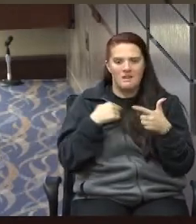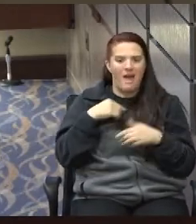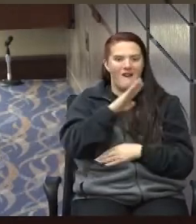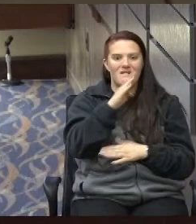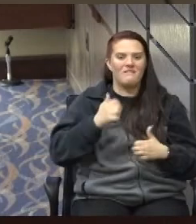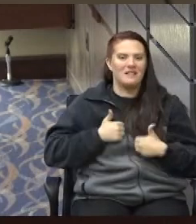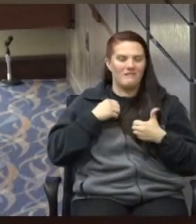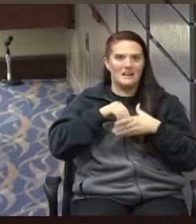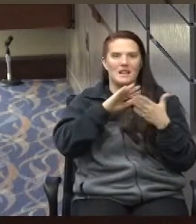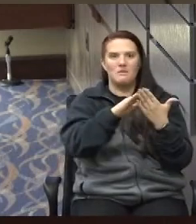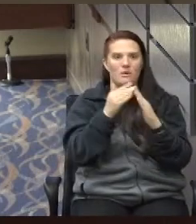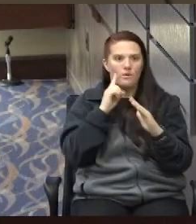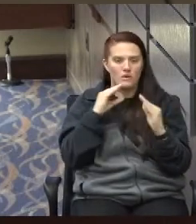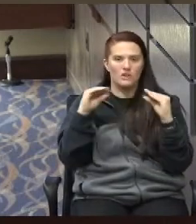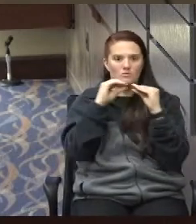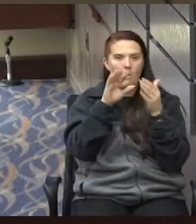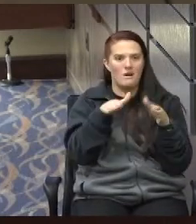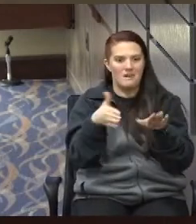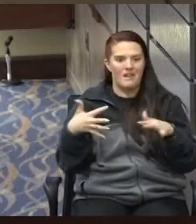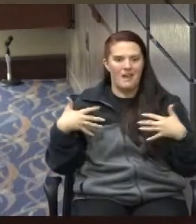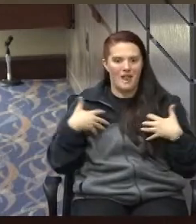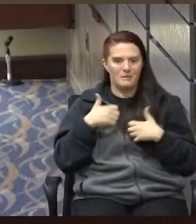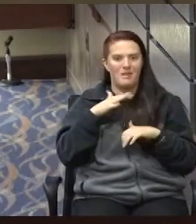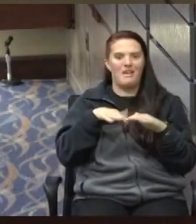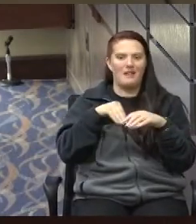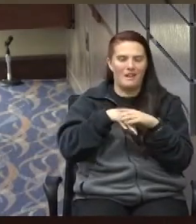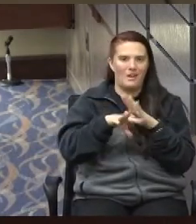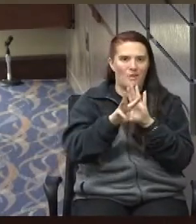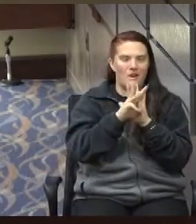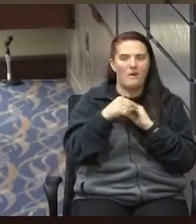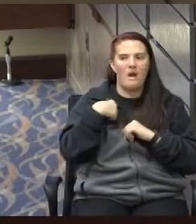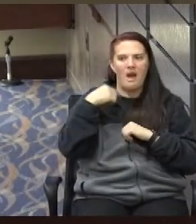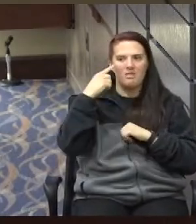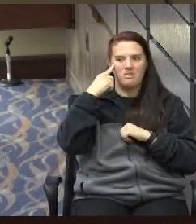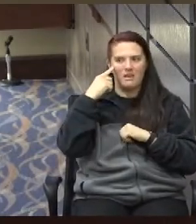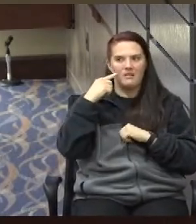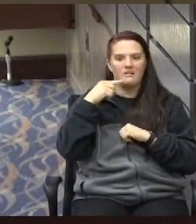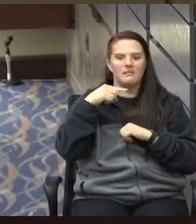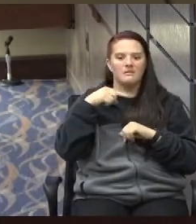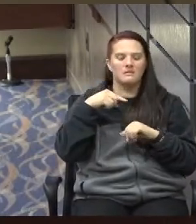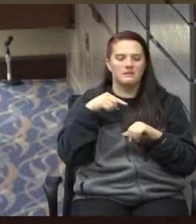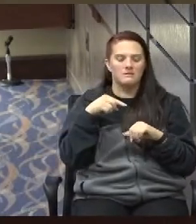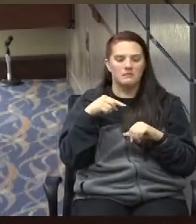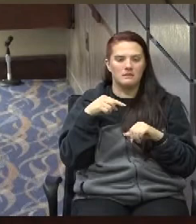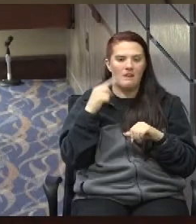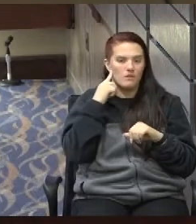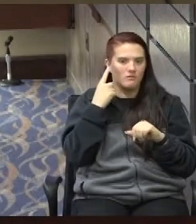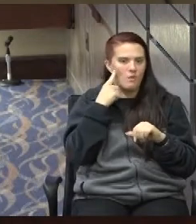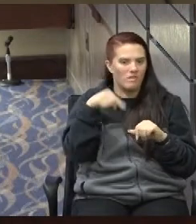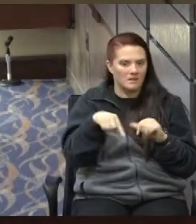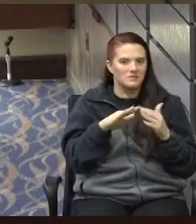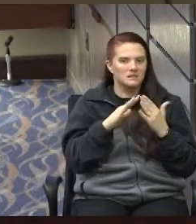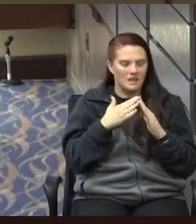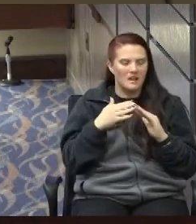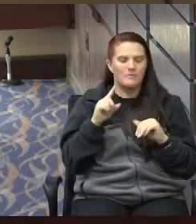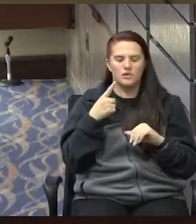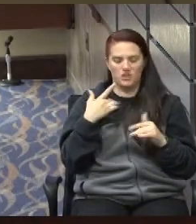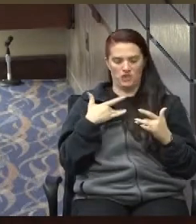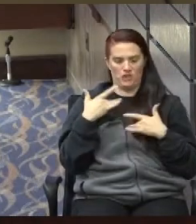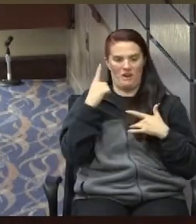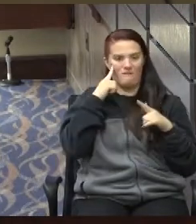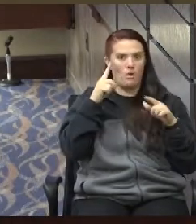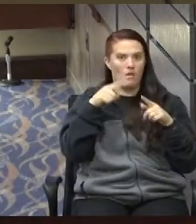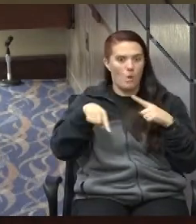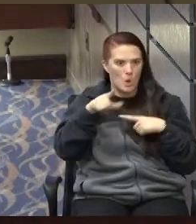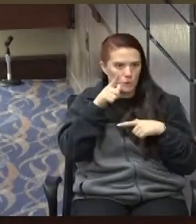in a community where there's more dead animals than in Waco, and particularly in the core of the city. Just concern for